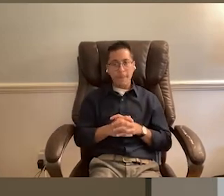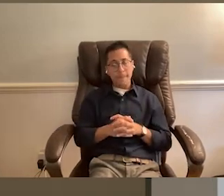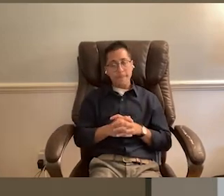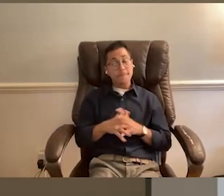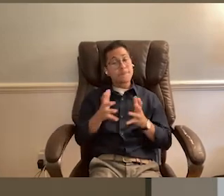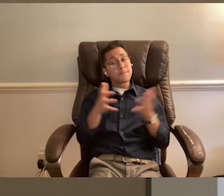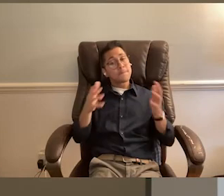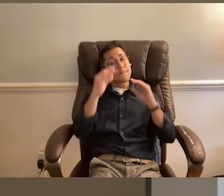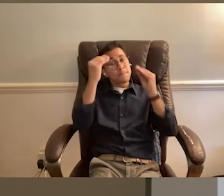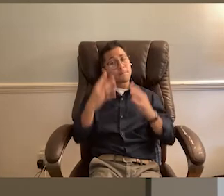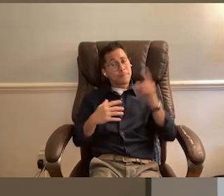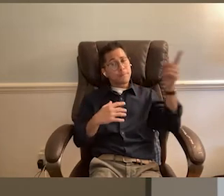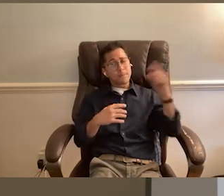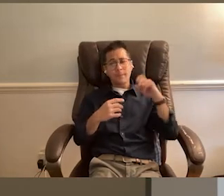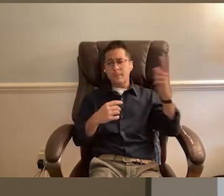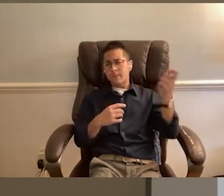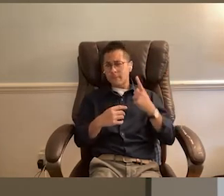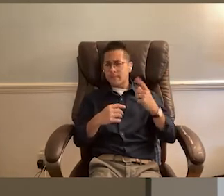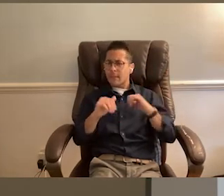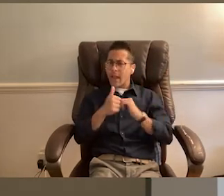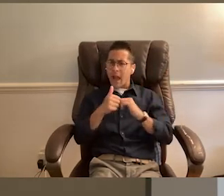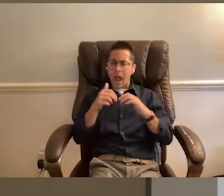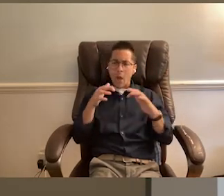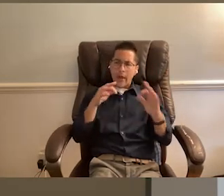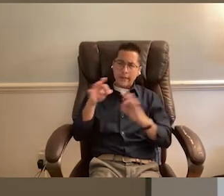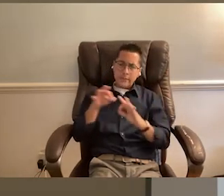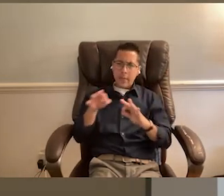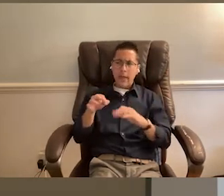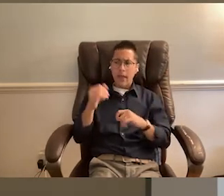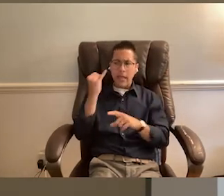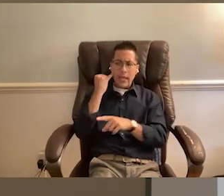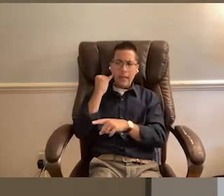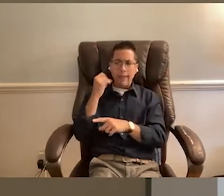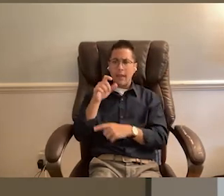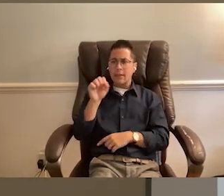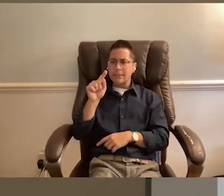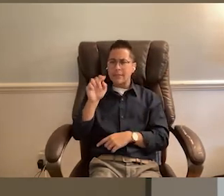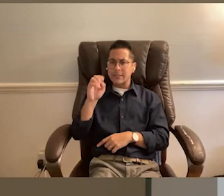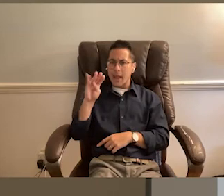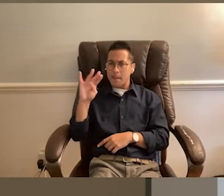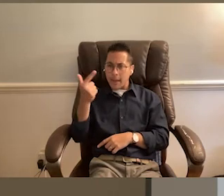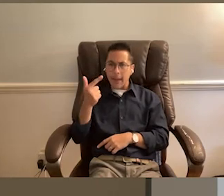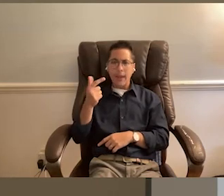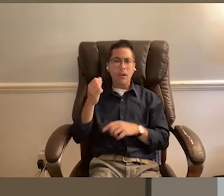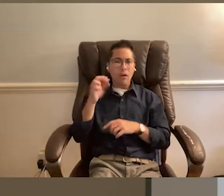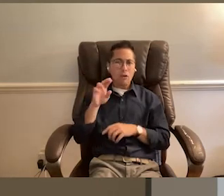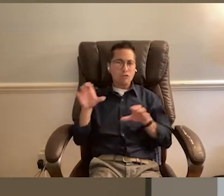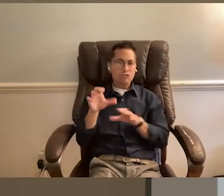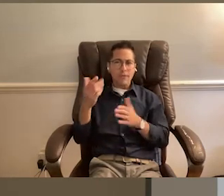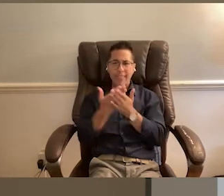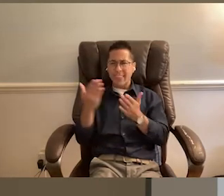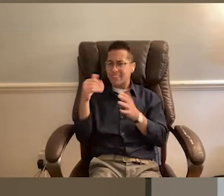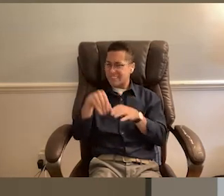It's now been going on for 4 weeks. And I'm like, no. Literally any concern you have, like I'm not too busy, please contact me. Being too busy